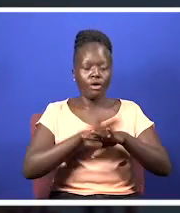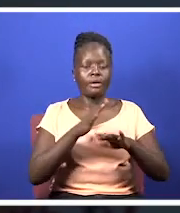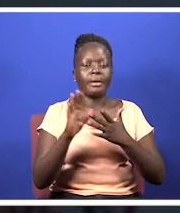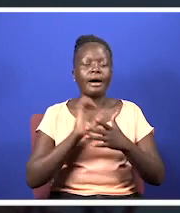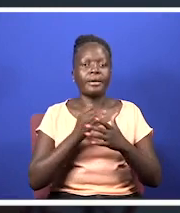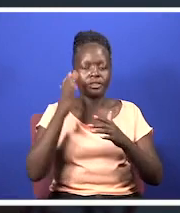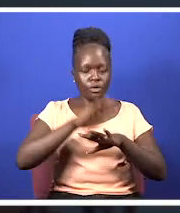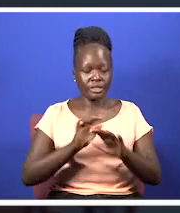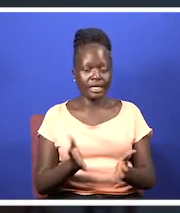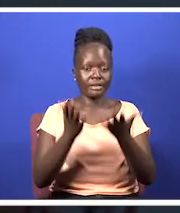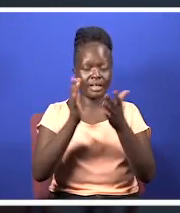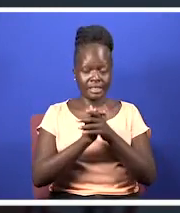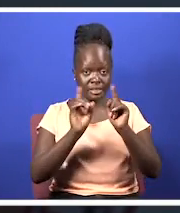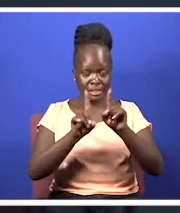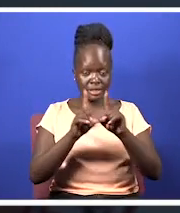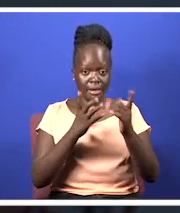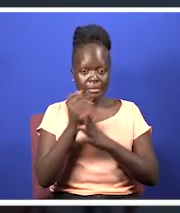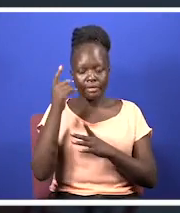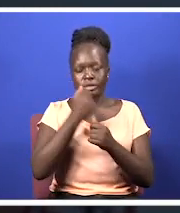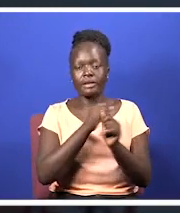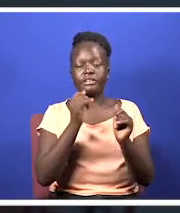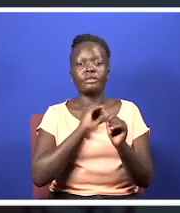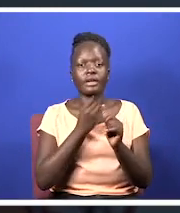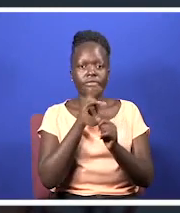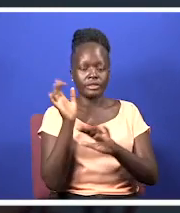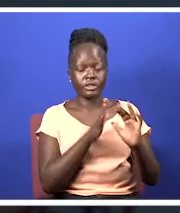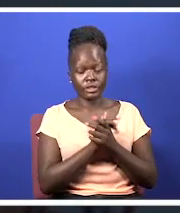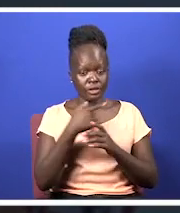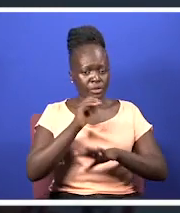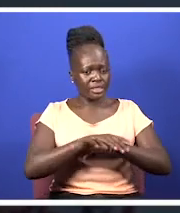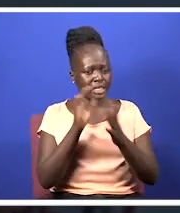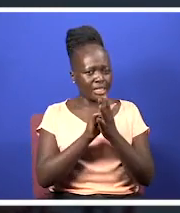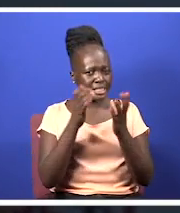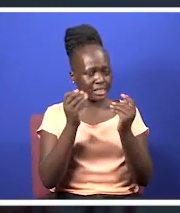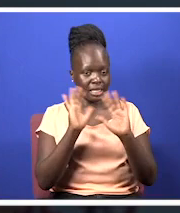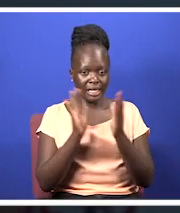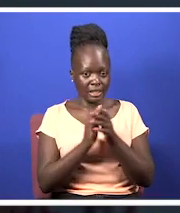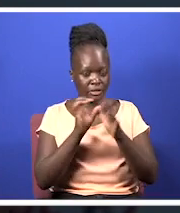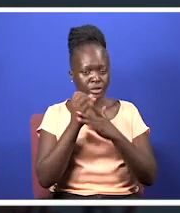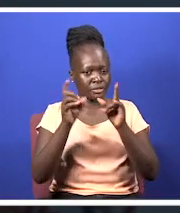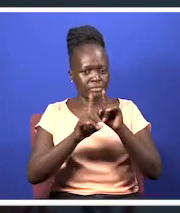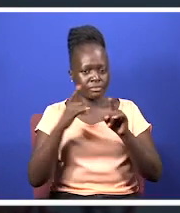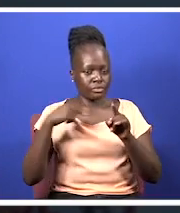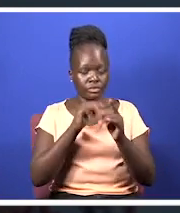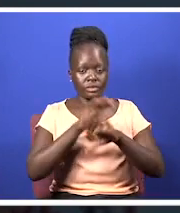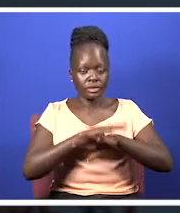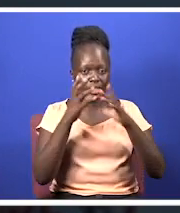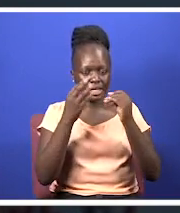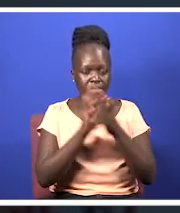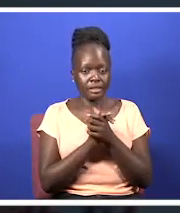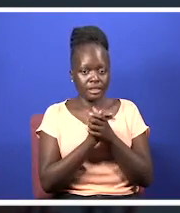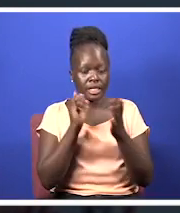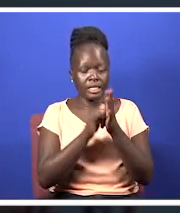for the sacrifice to be paid for our salvation. We do not take that lightly, nor do we take lightly the fact that he gives